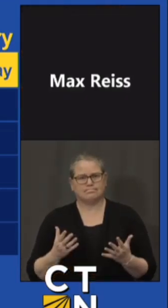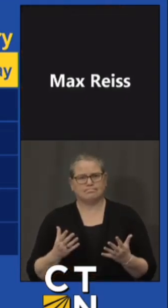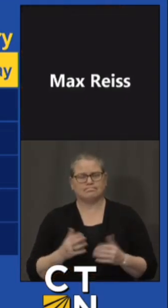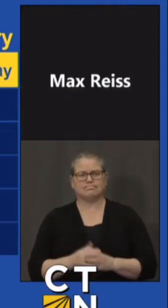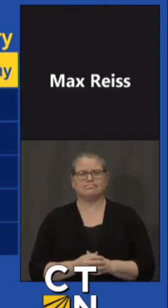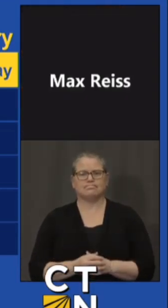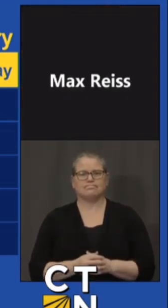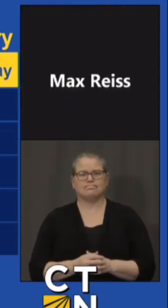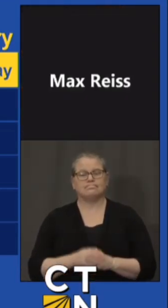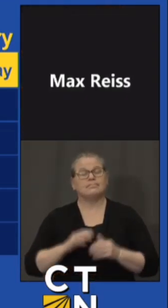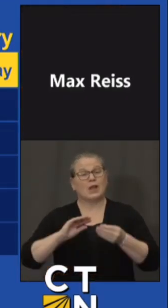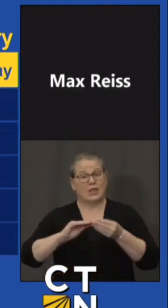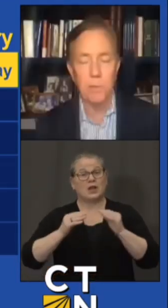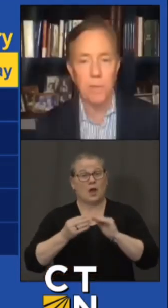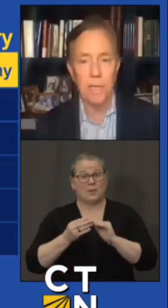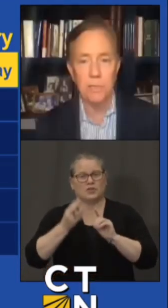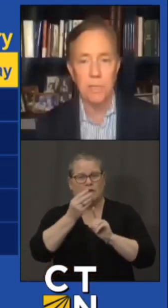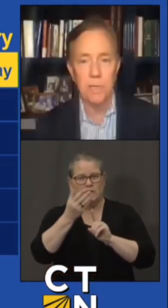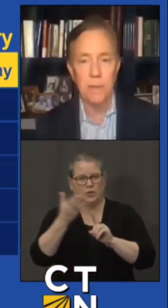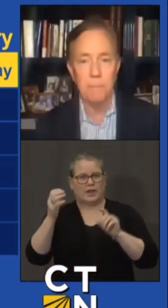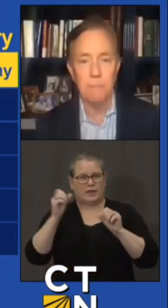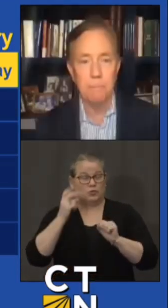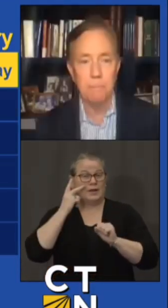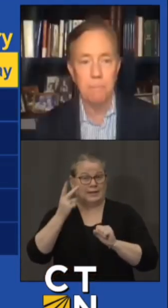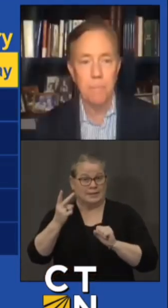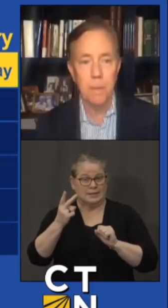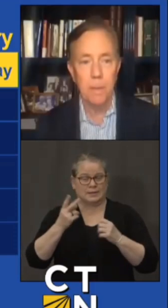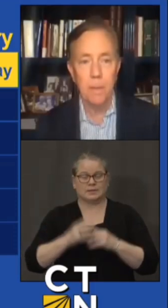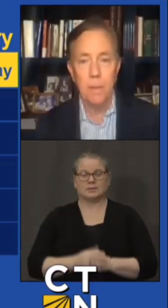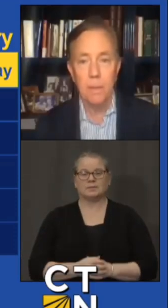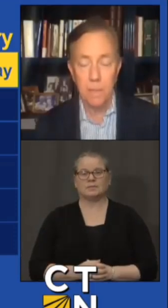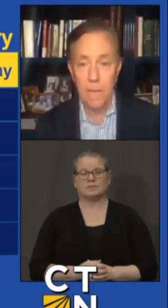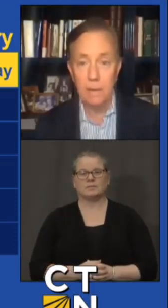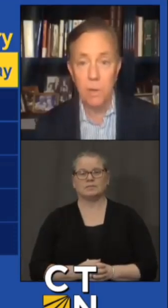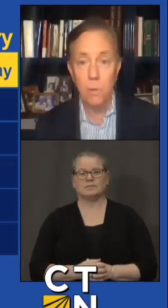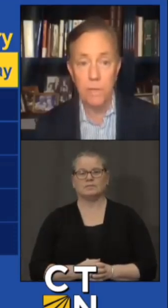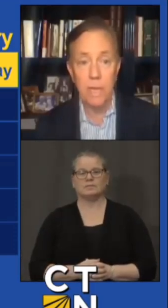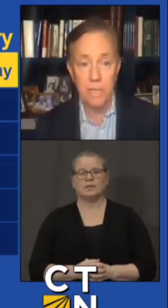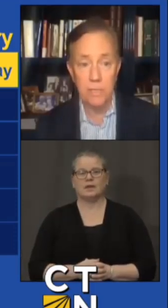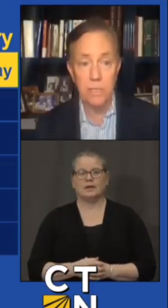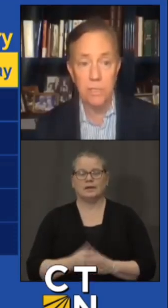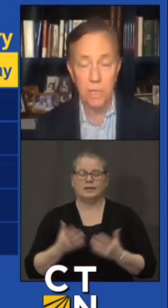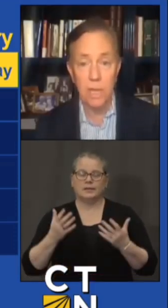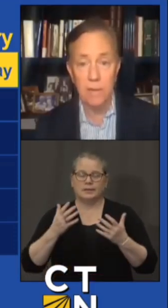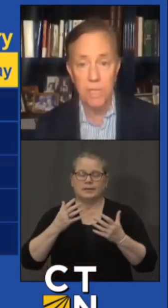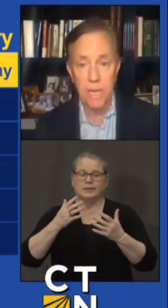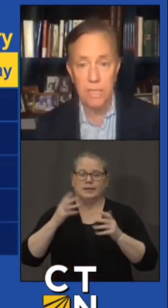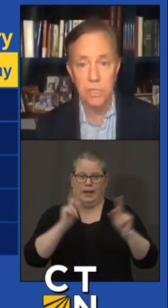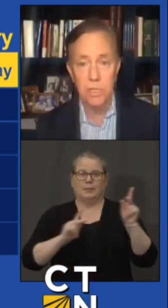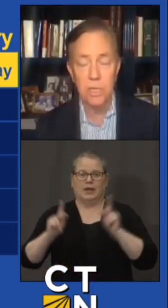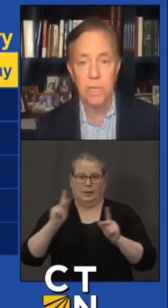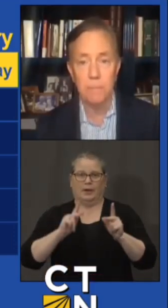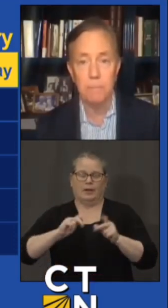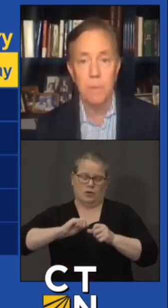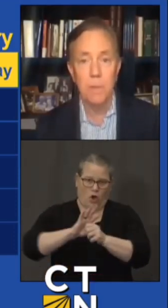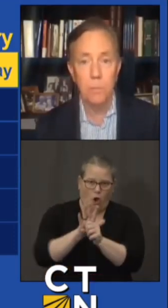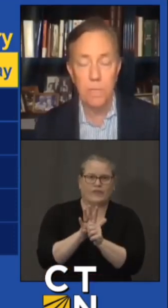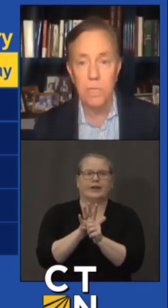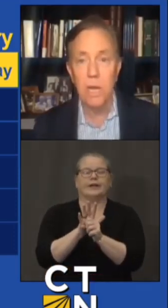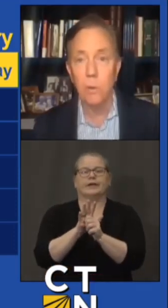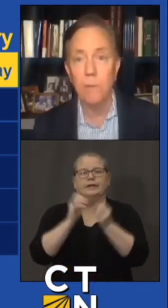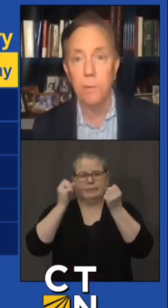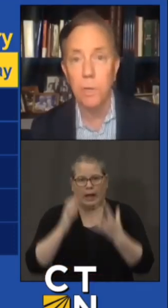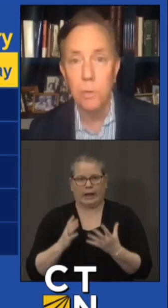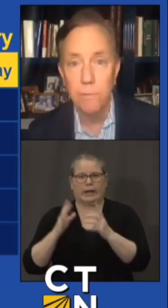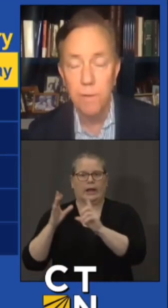What you see in these numbers is a couple of things. A lot of COVID cases, a lot of tests. We just